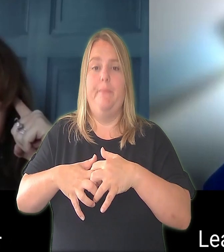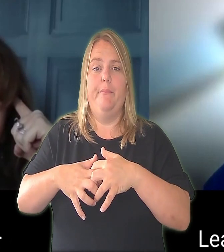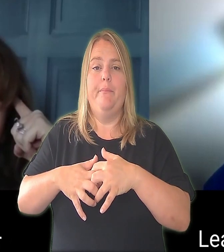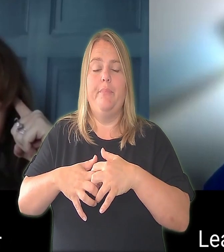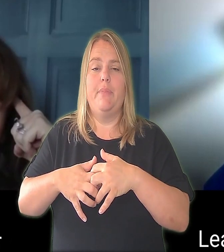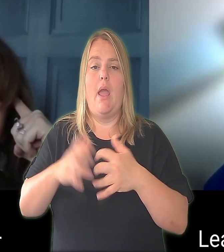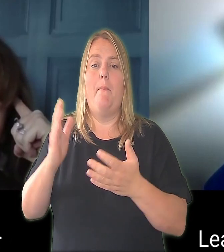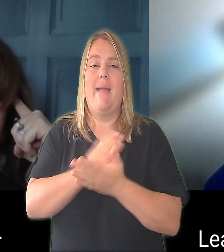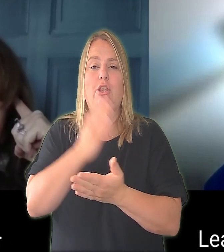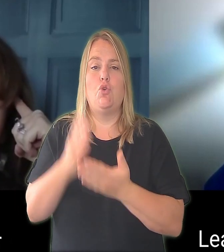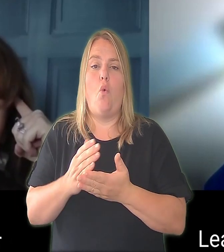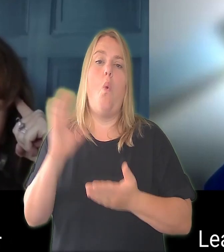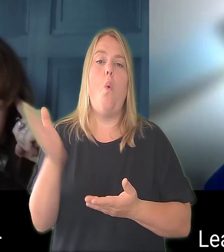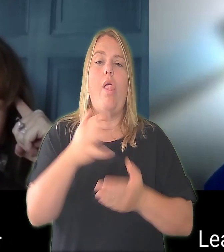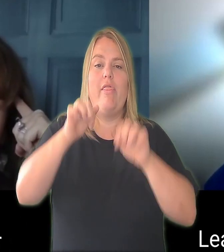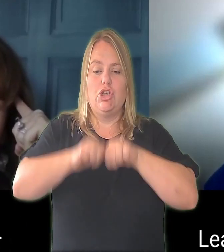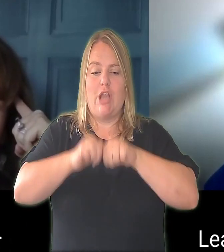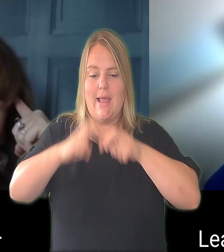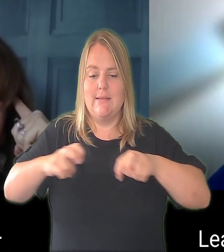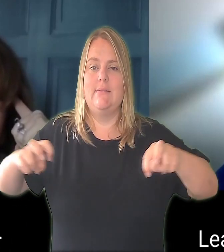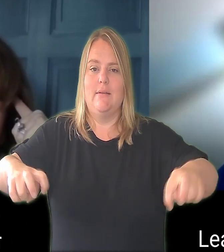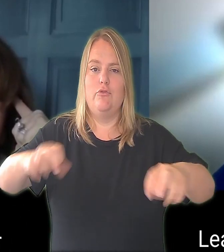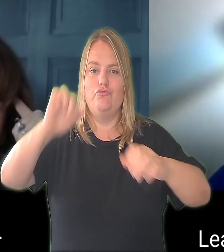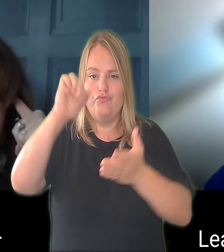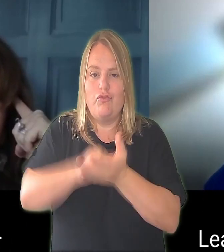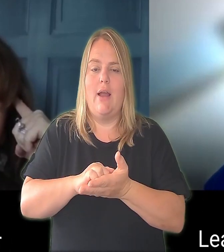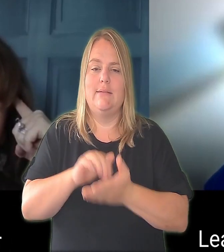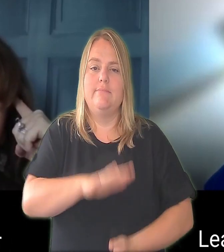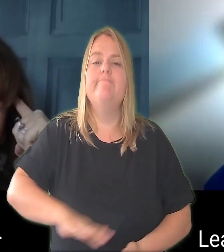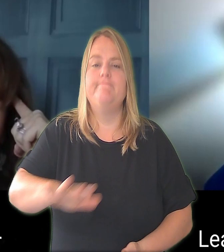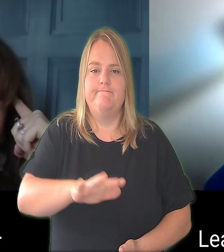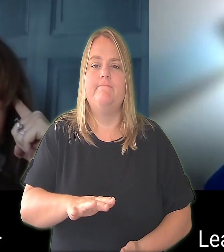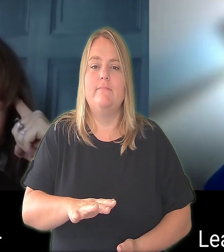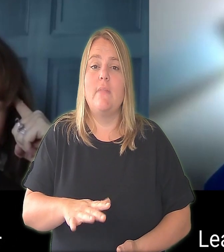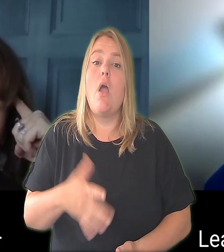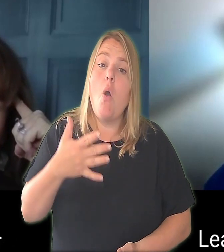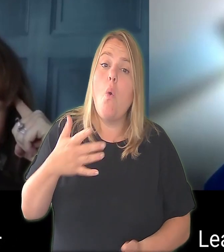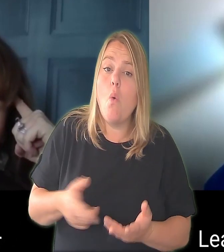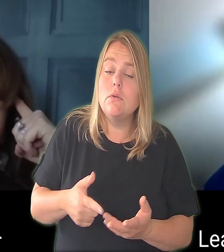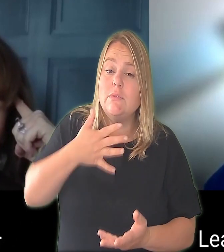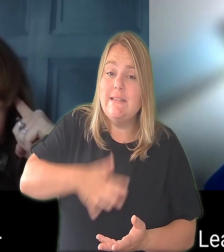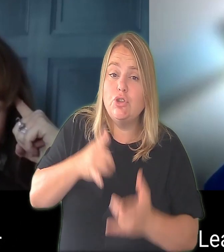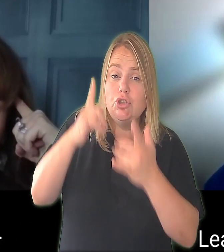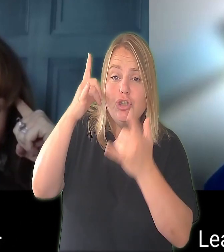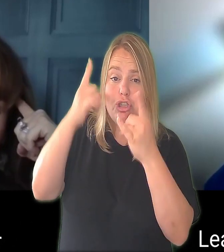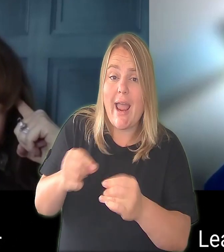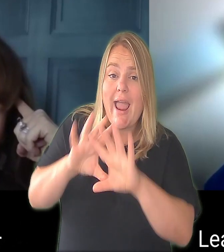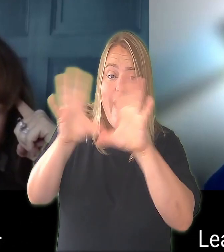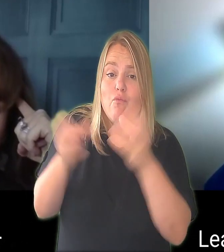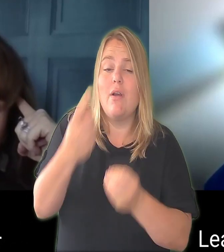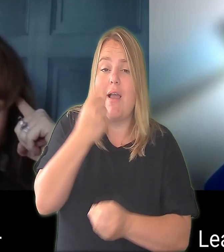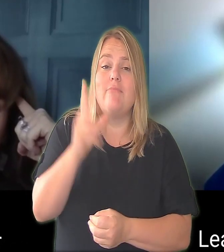Yes, that makes sense. And I also need to check that everyone can still see the screen okay. And we've got a section at the side with